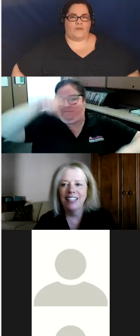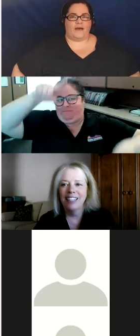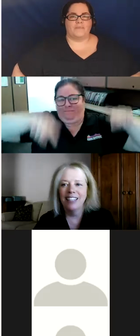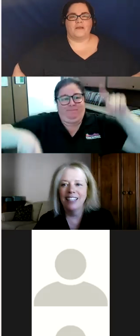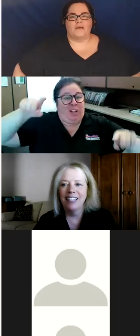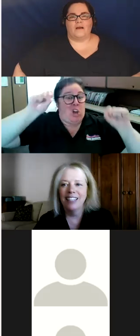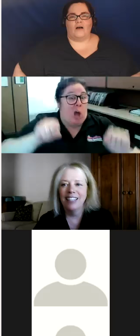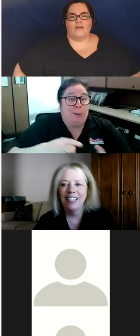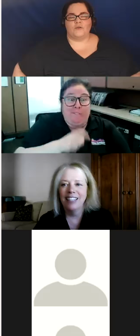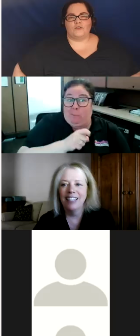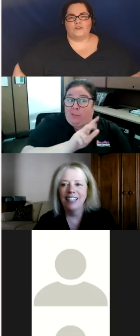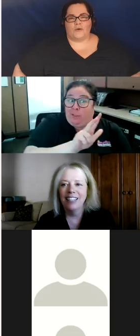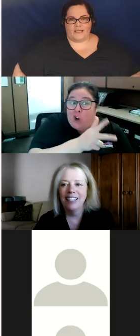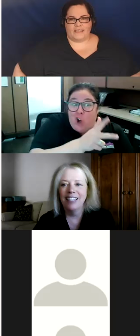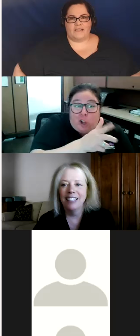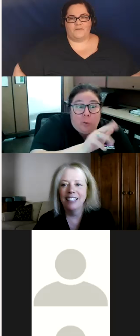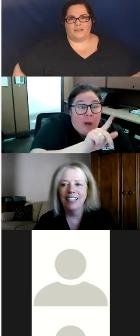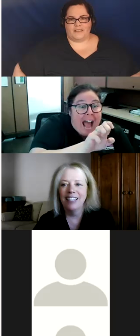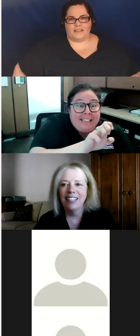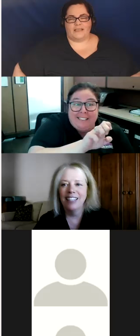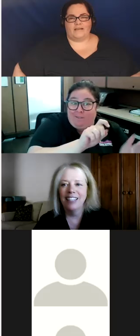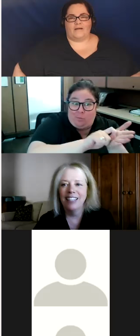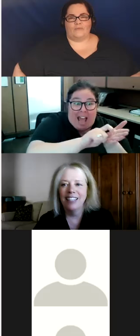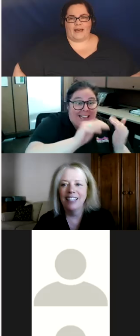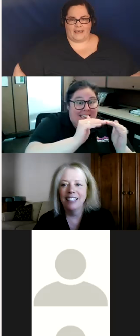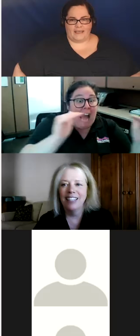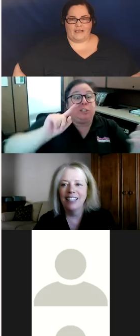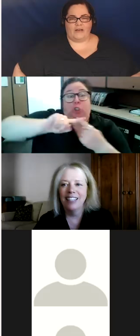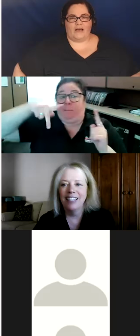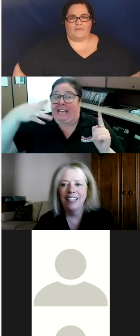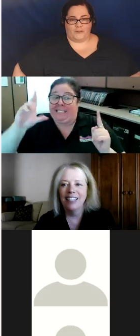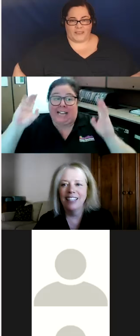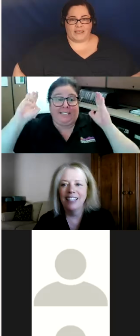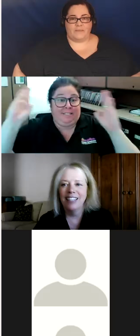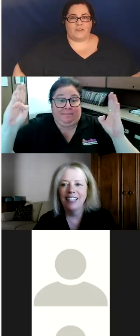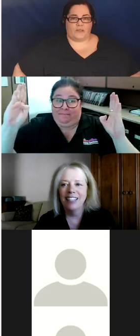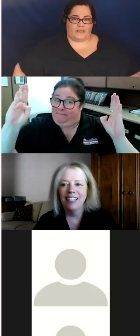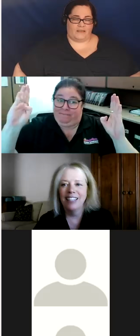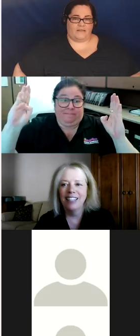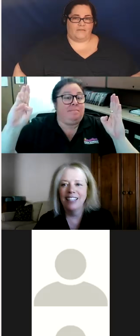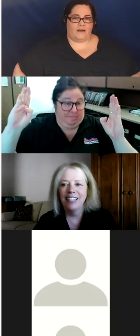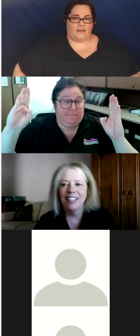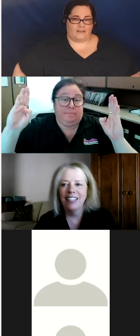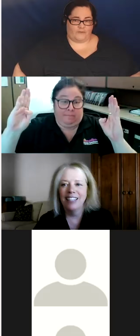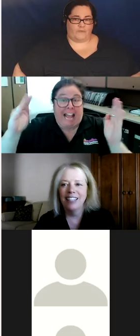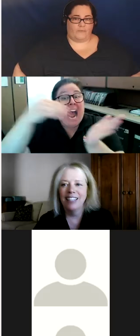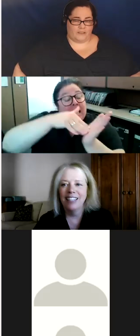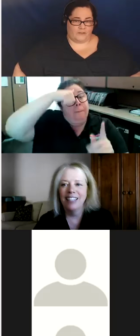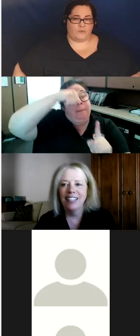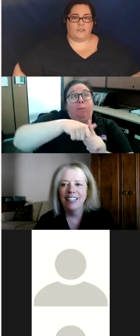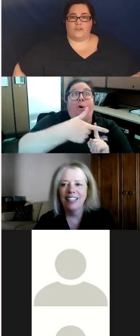tell you that. Also, you'll notice a difference in writing fluency between